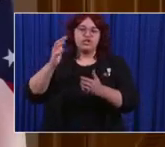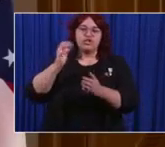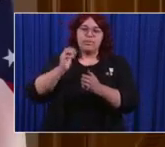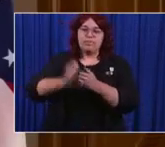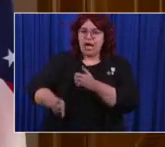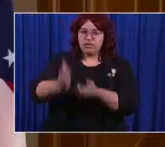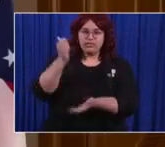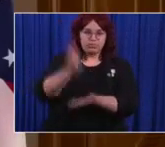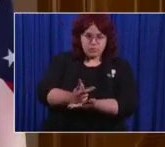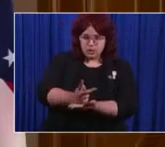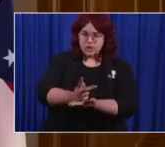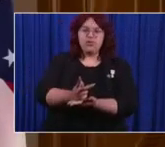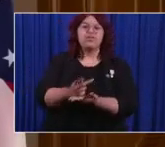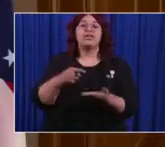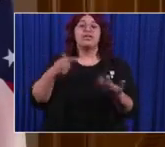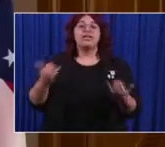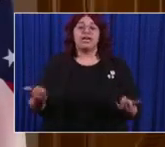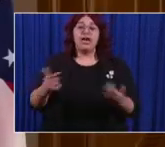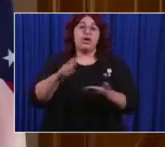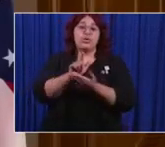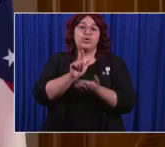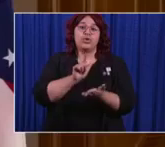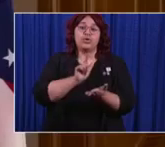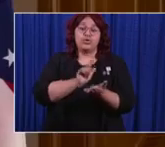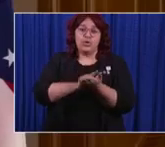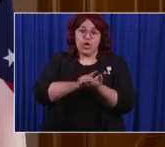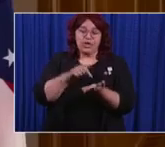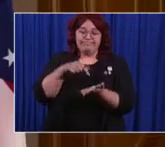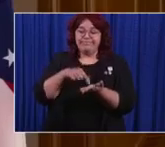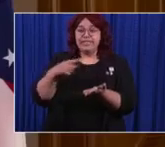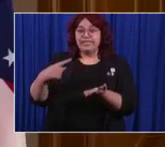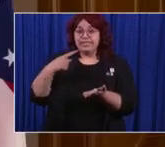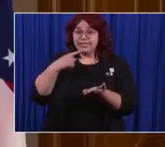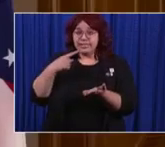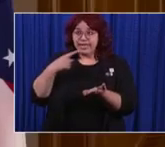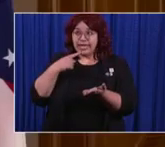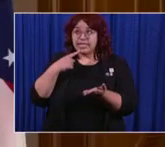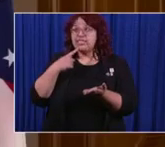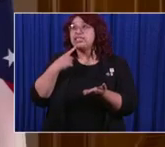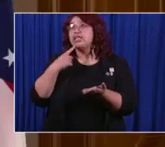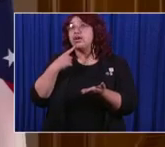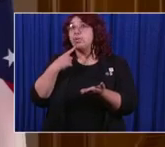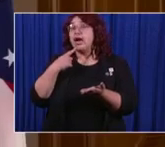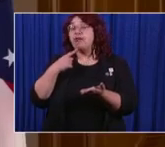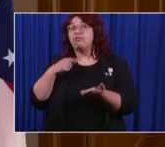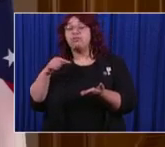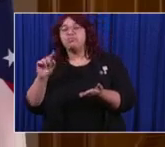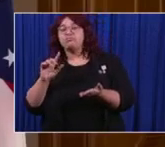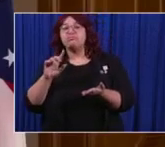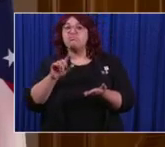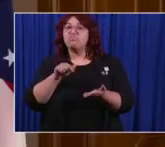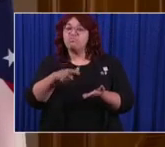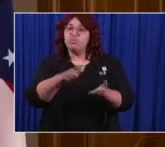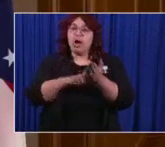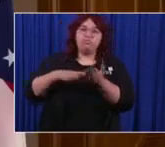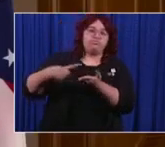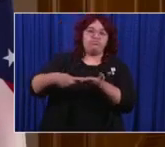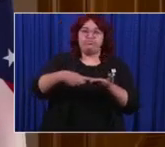in that bill, which takes place and comes into effect, I think, June 23rd. So I think